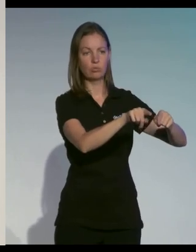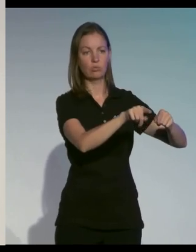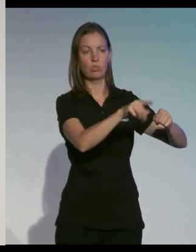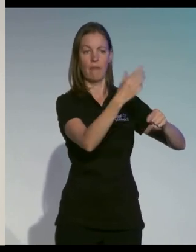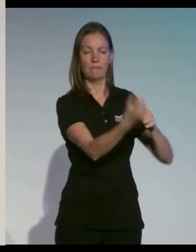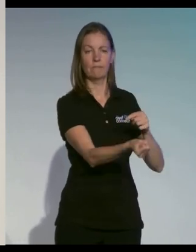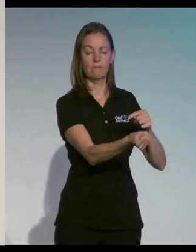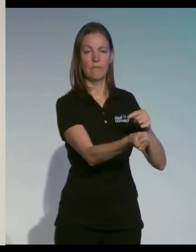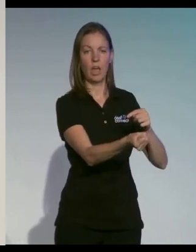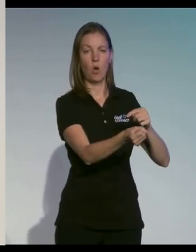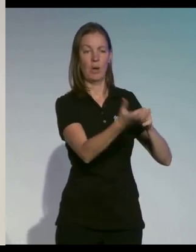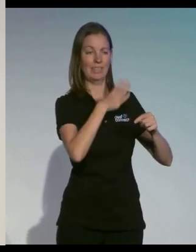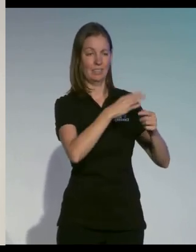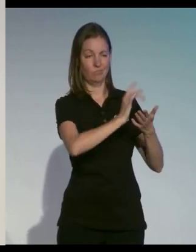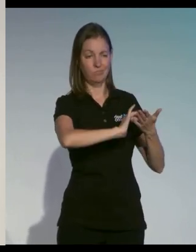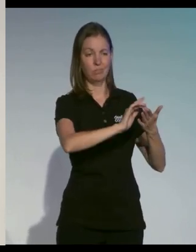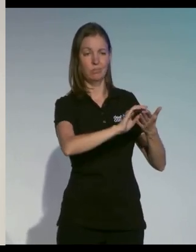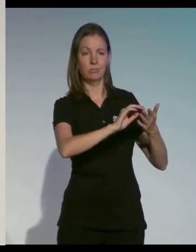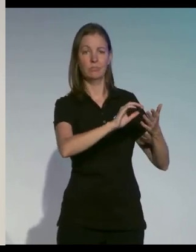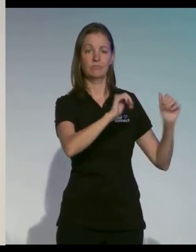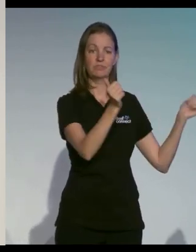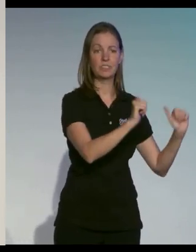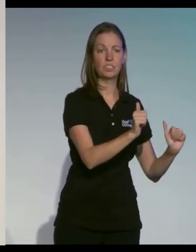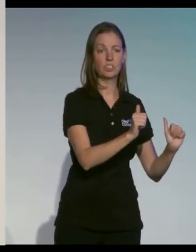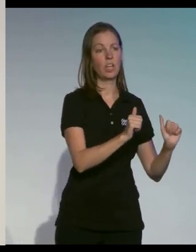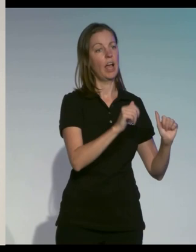be helpful in the struggle against HIV.